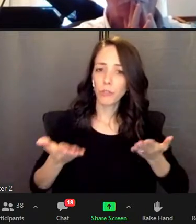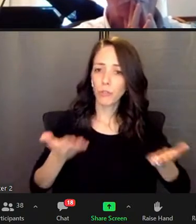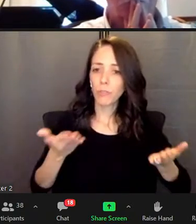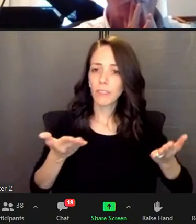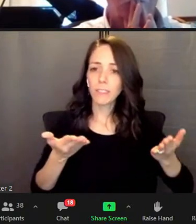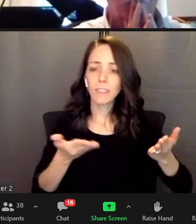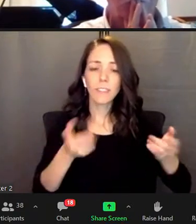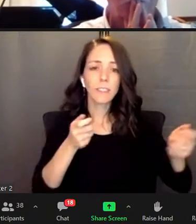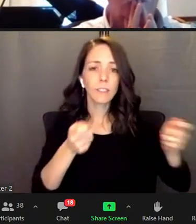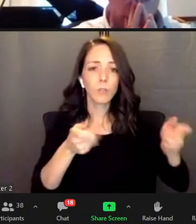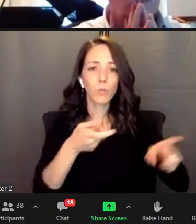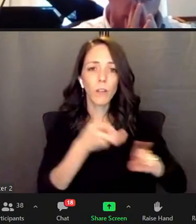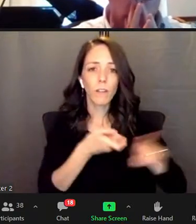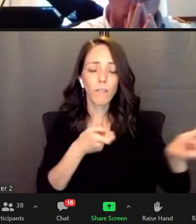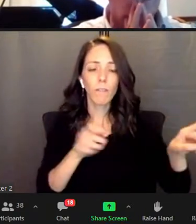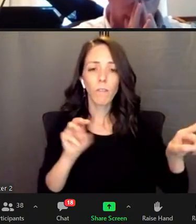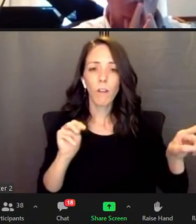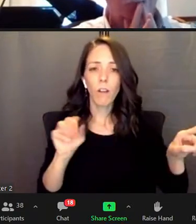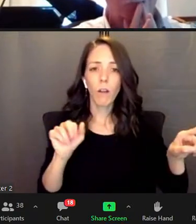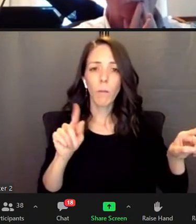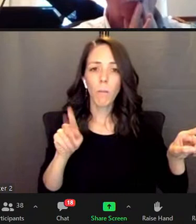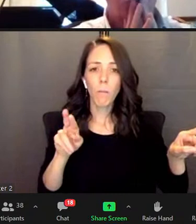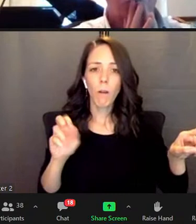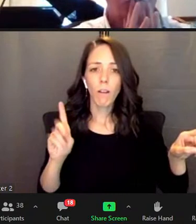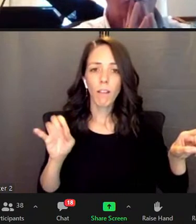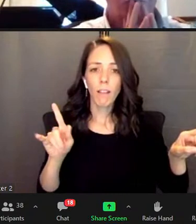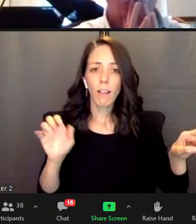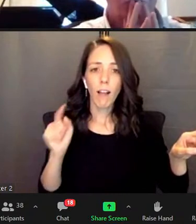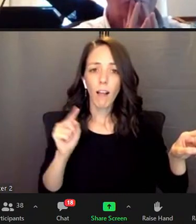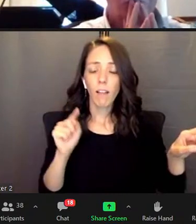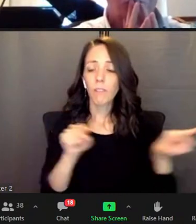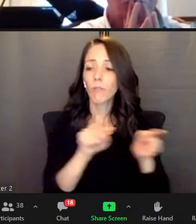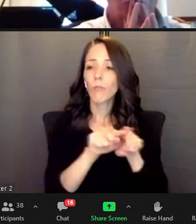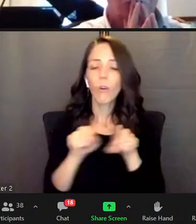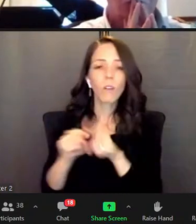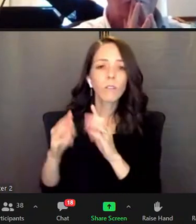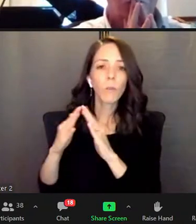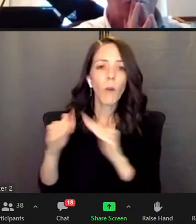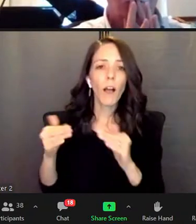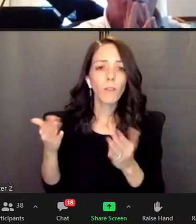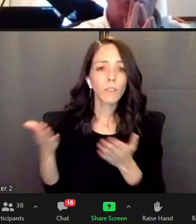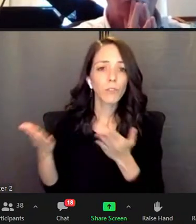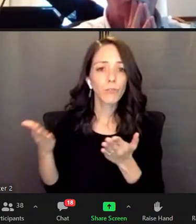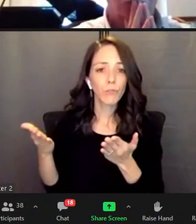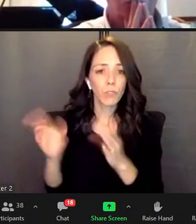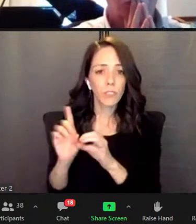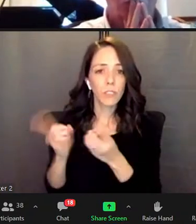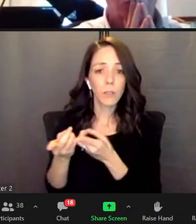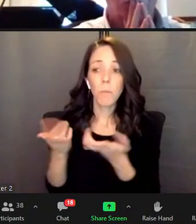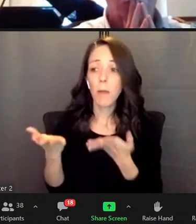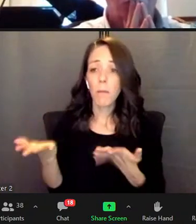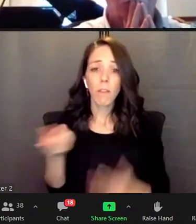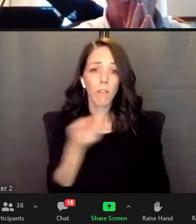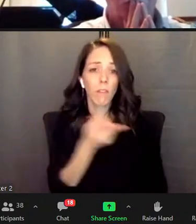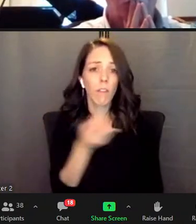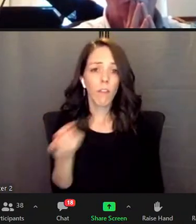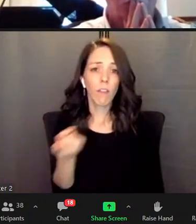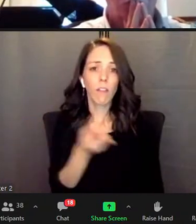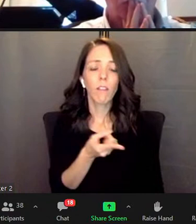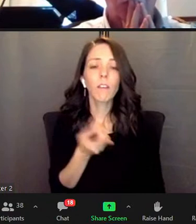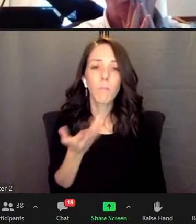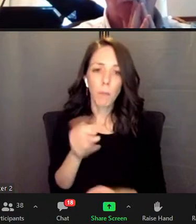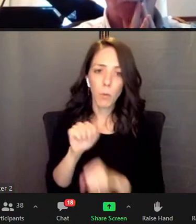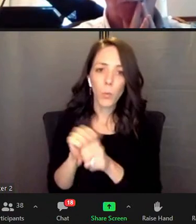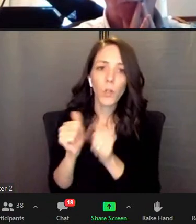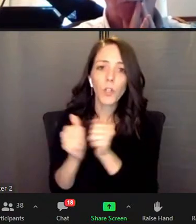well as our Housing Services Division, may very well already be working